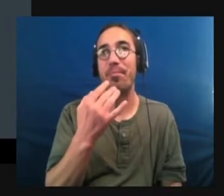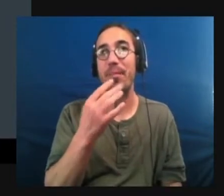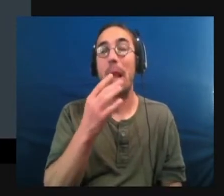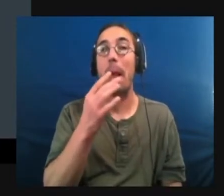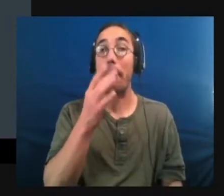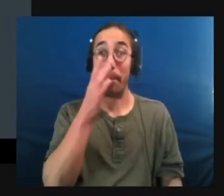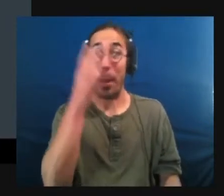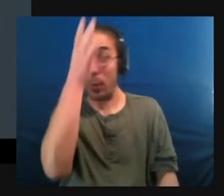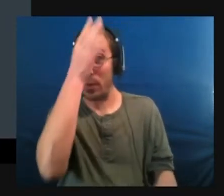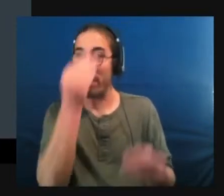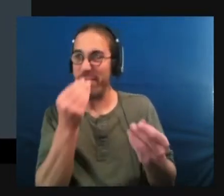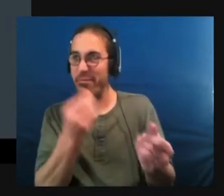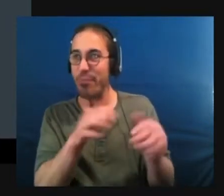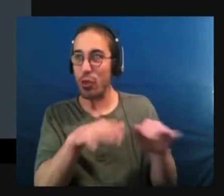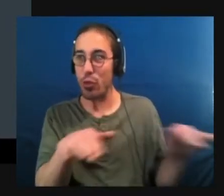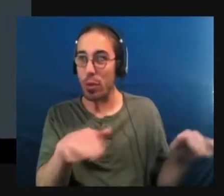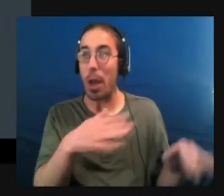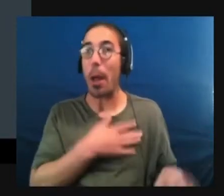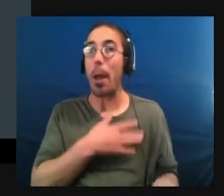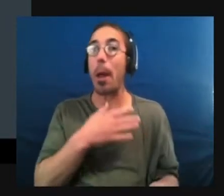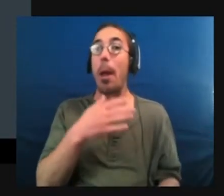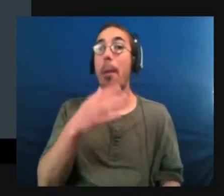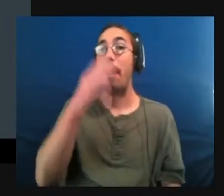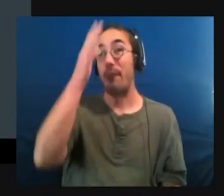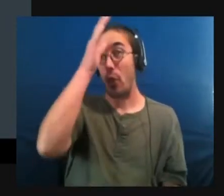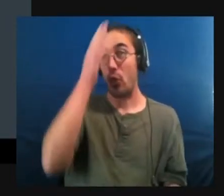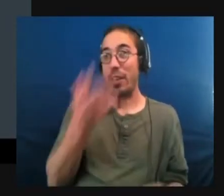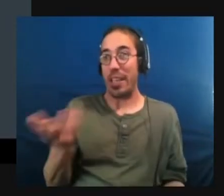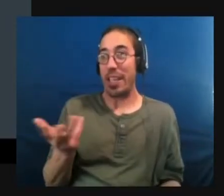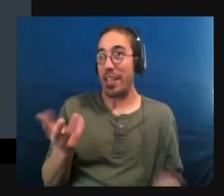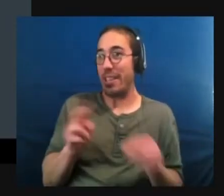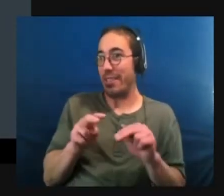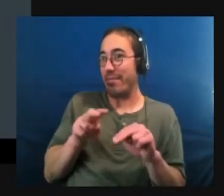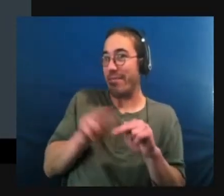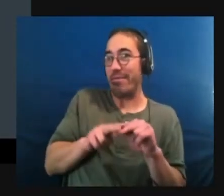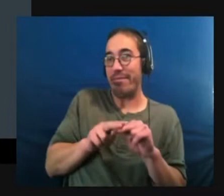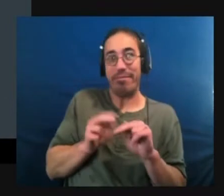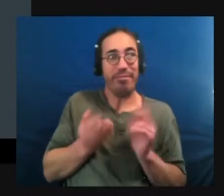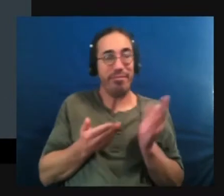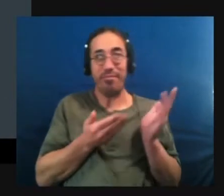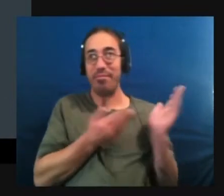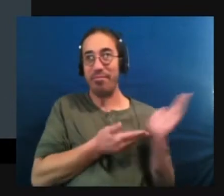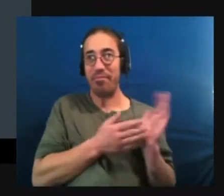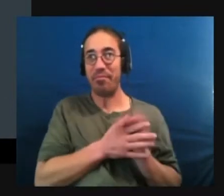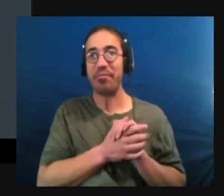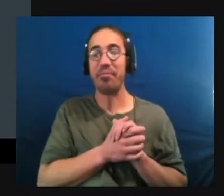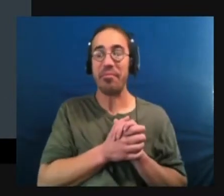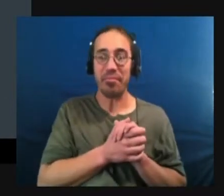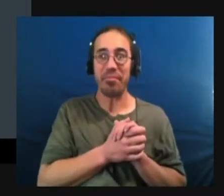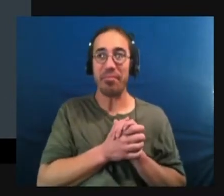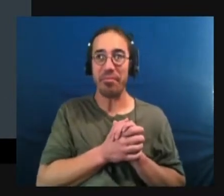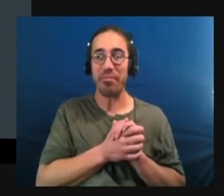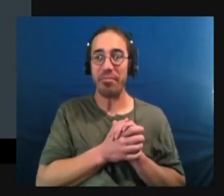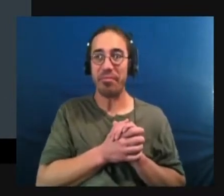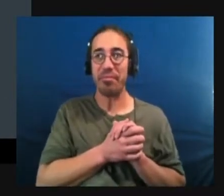parenting, my father is here and he's sitting right to the left of me.